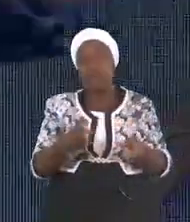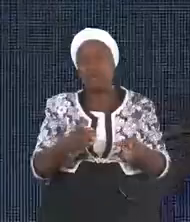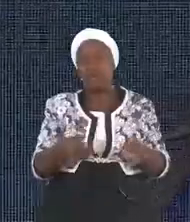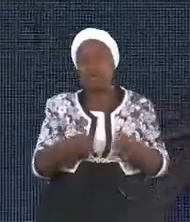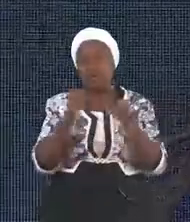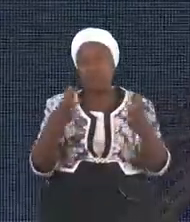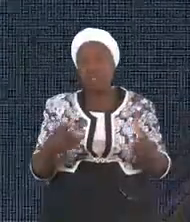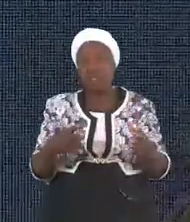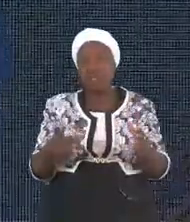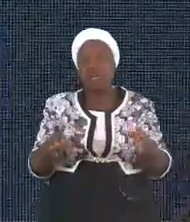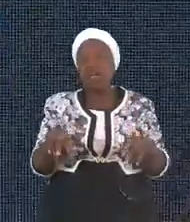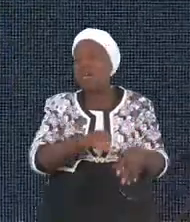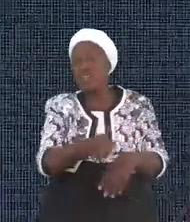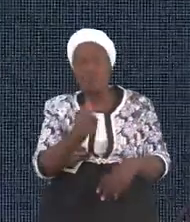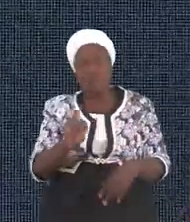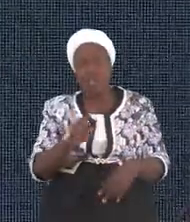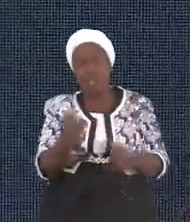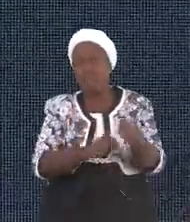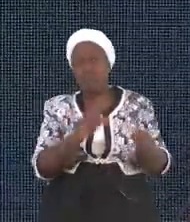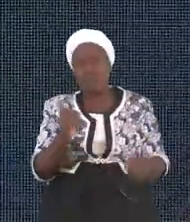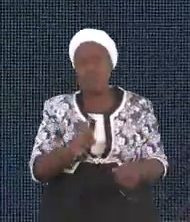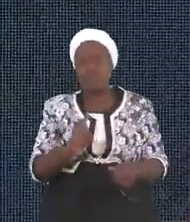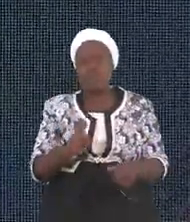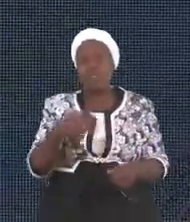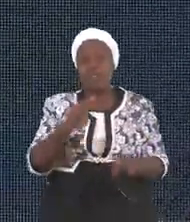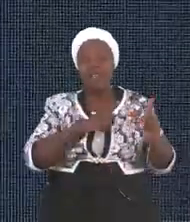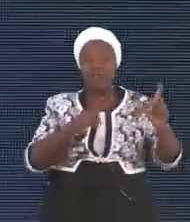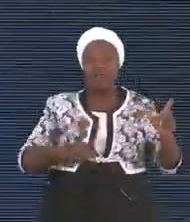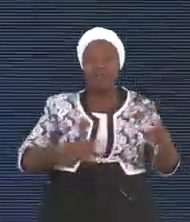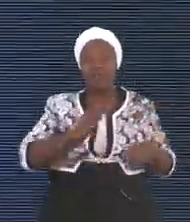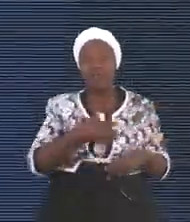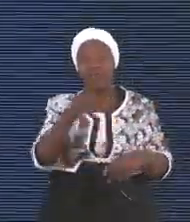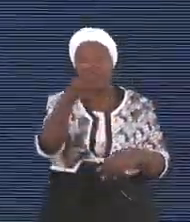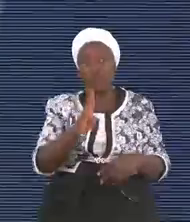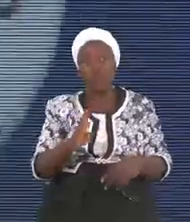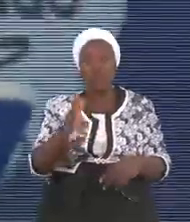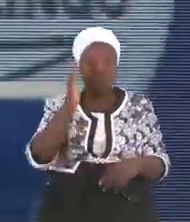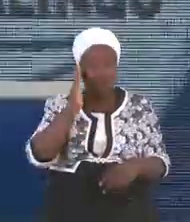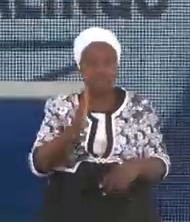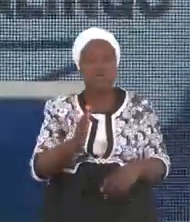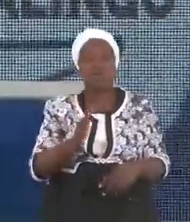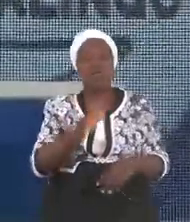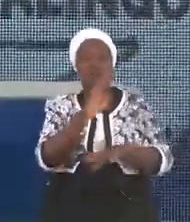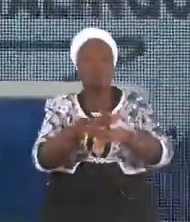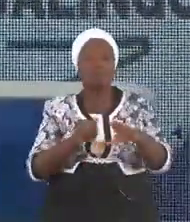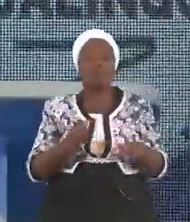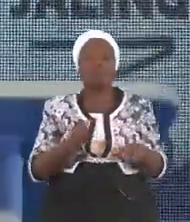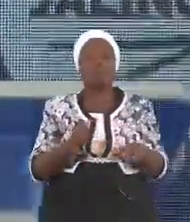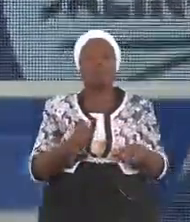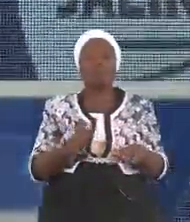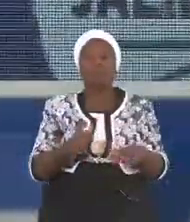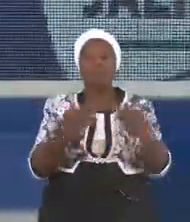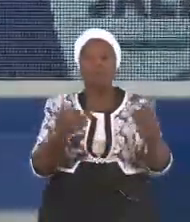as many anywhere, everywhere, the Lord our God shall call. Now, the